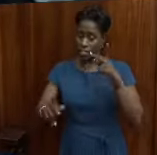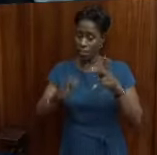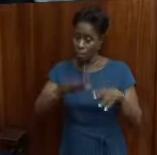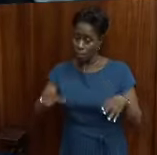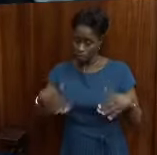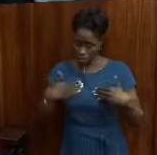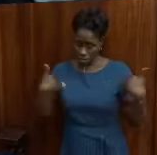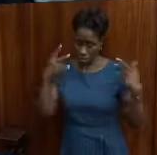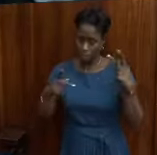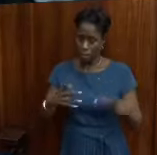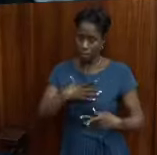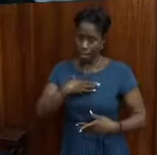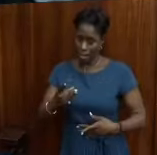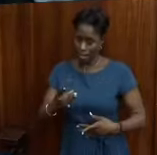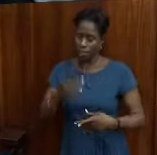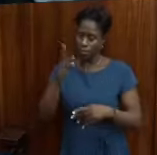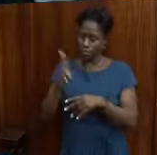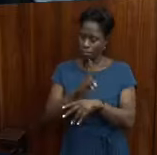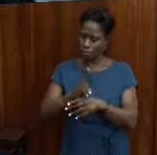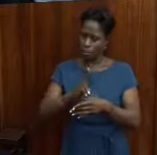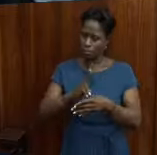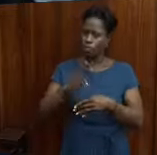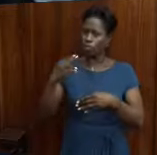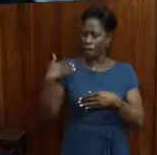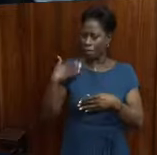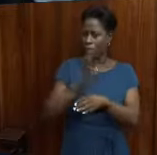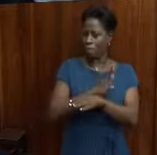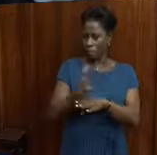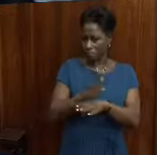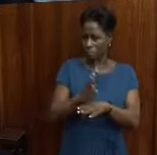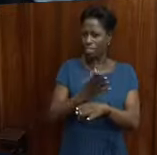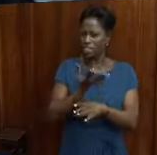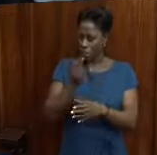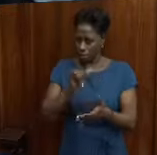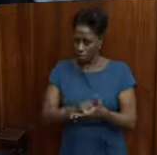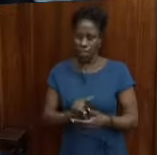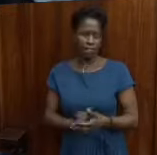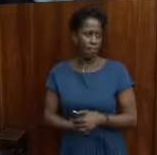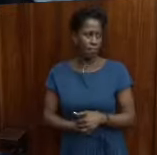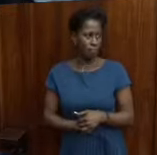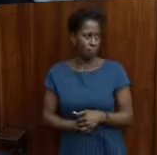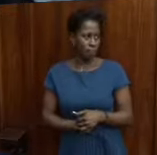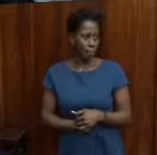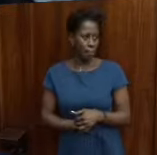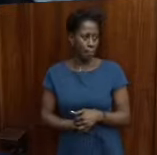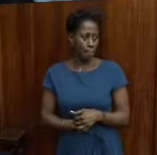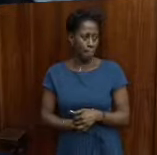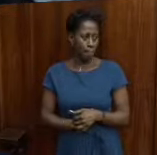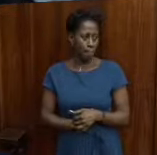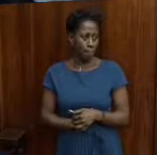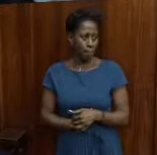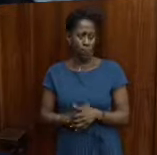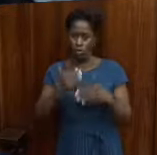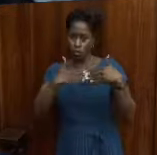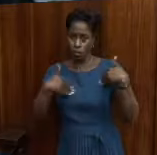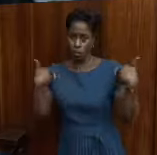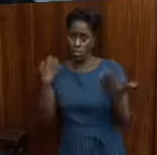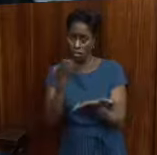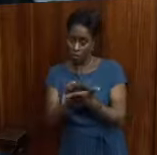by providing committed young people with finance, training, mentorship, and marketing supports. The youth